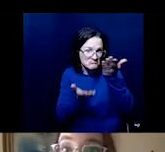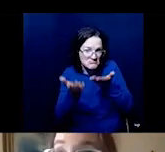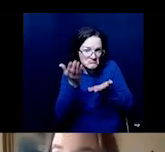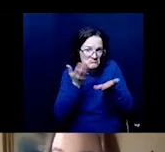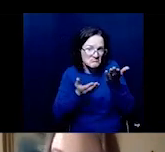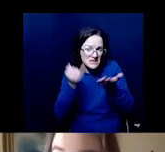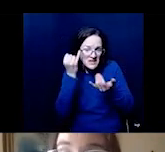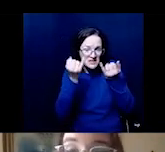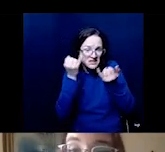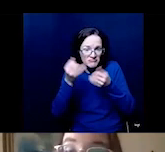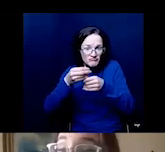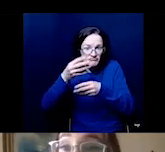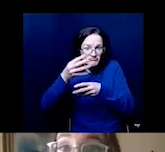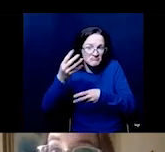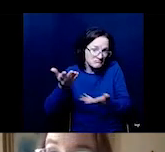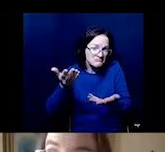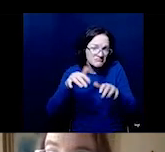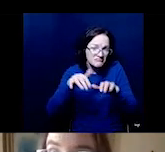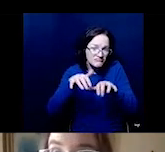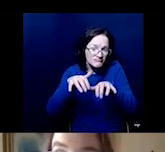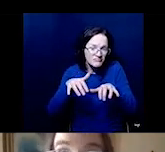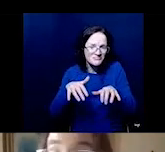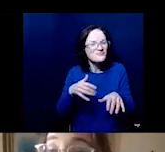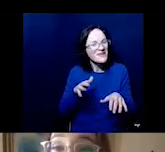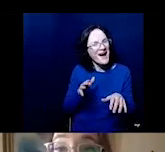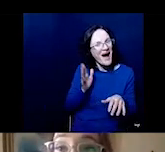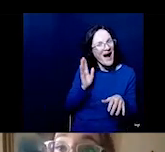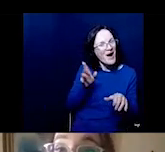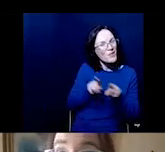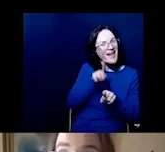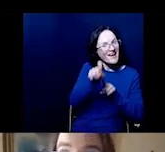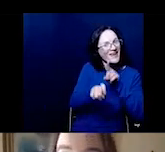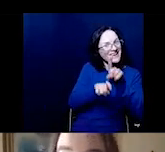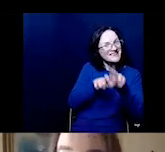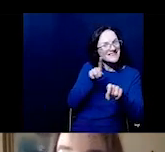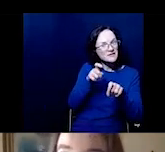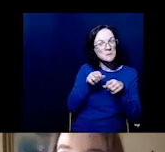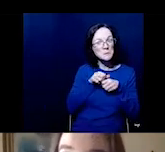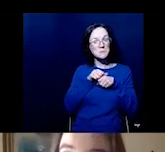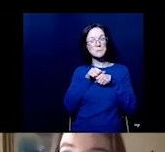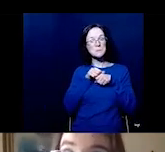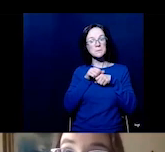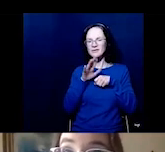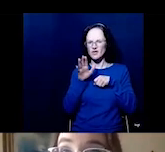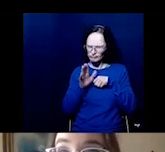And I'm going to be asking a bunch of questions like that throughout my presentation. So really don't hesitate to participate.